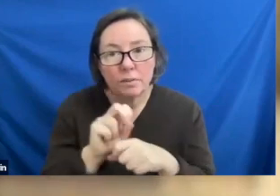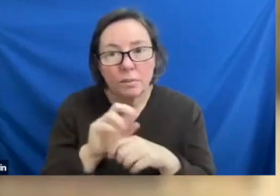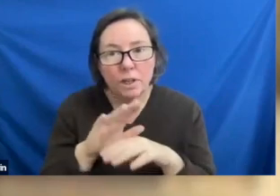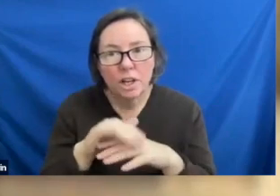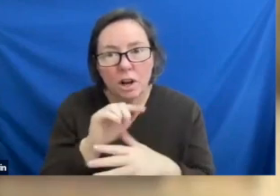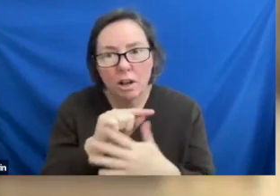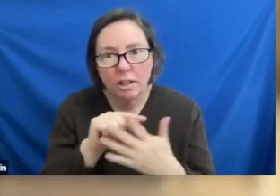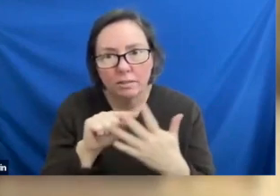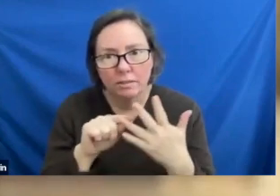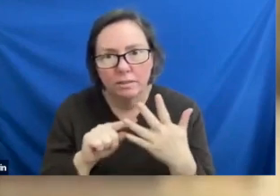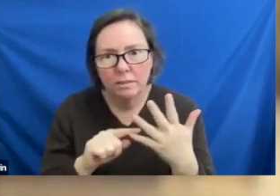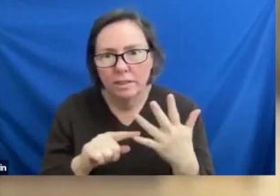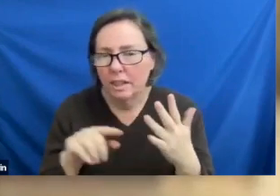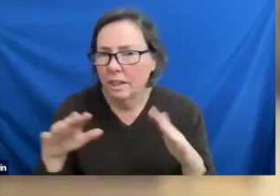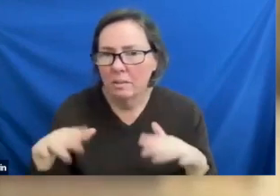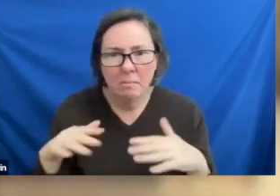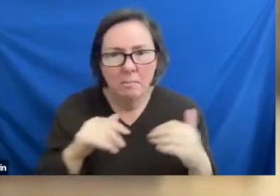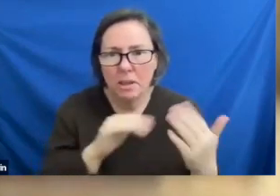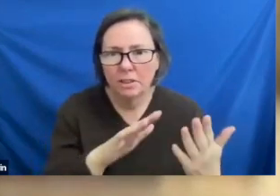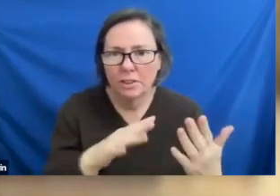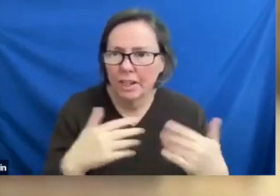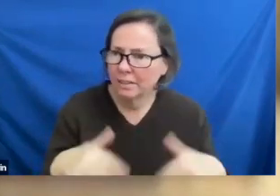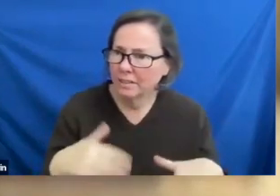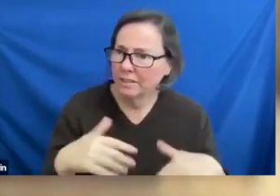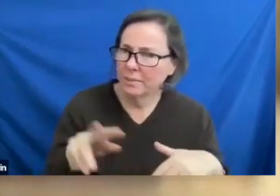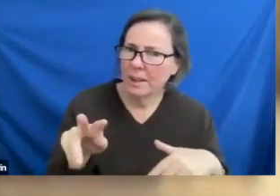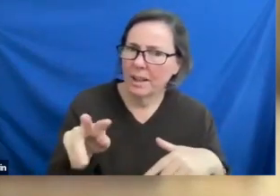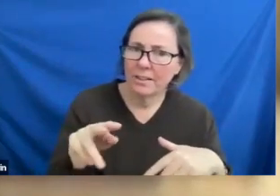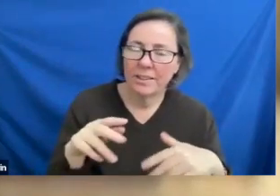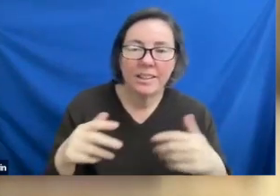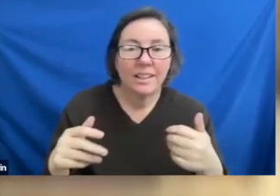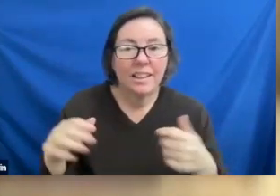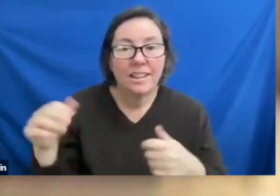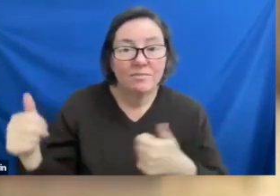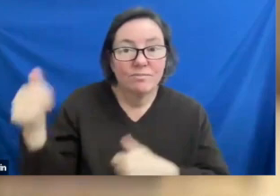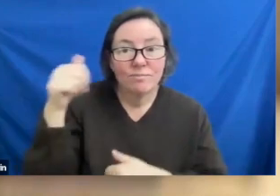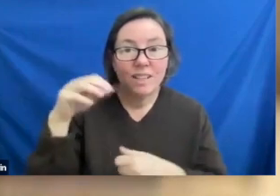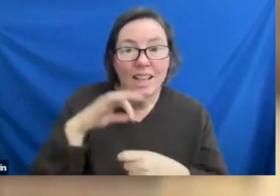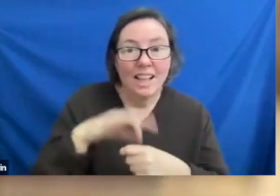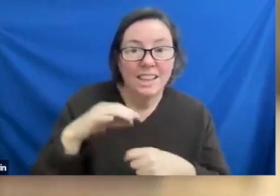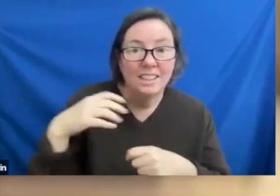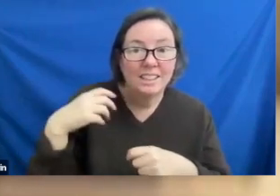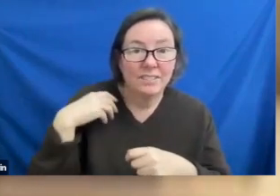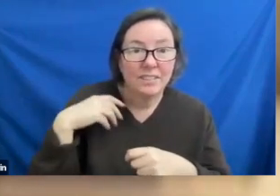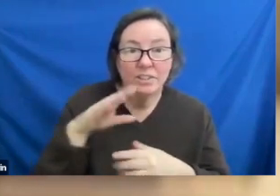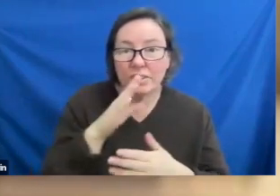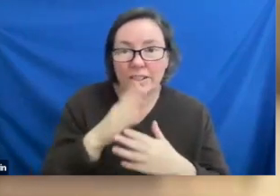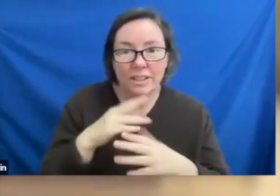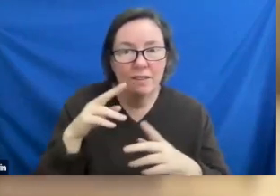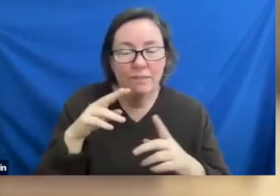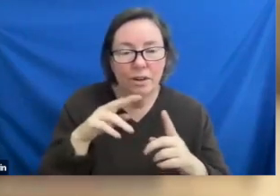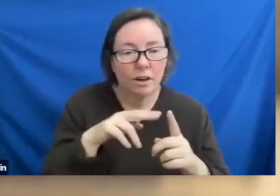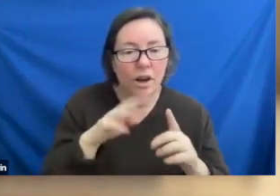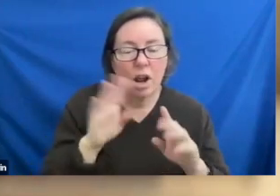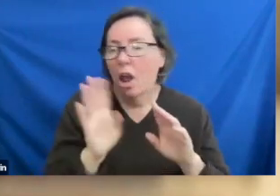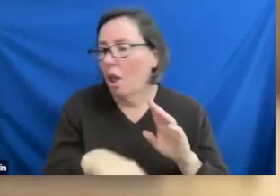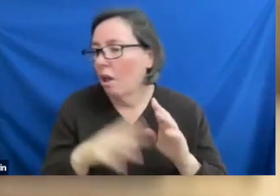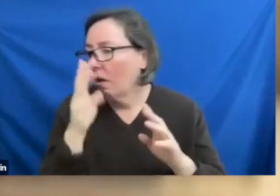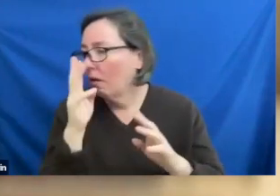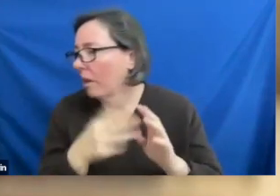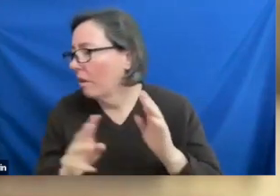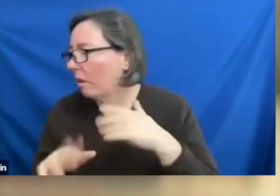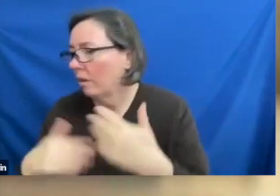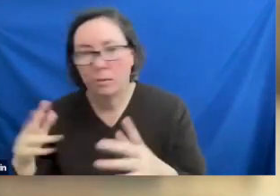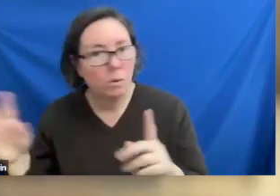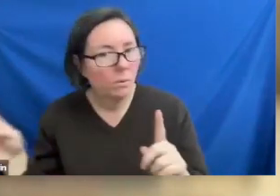didn't necessarily address. I would say that the elected officials have never taken their eyes off of this focus. And so I